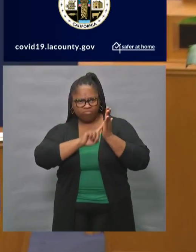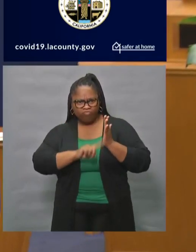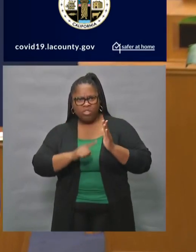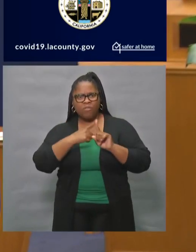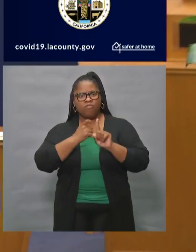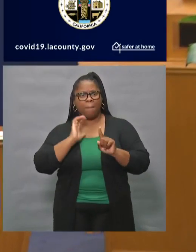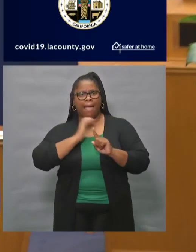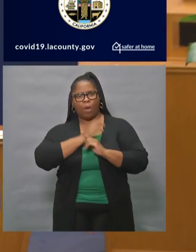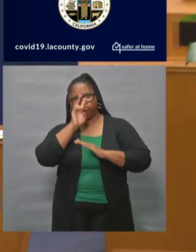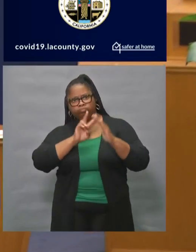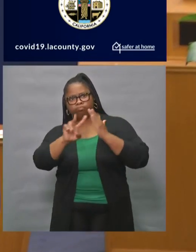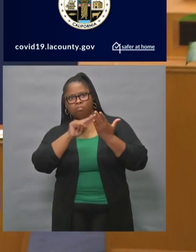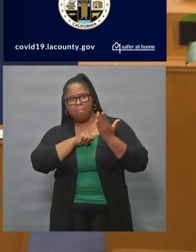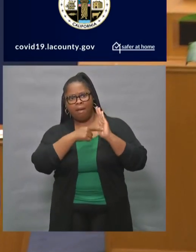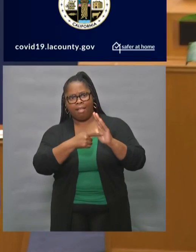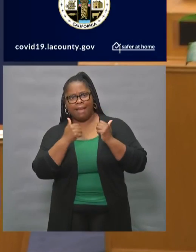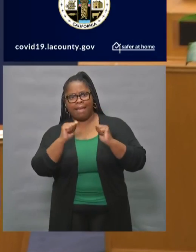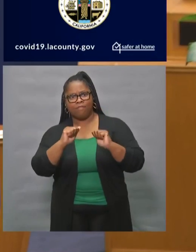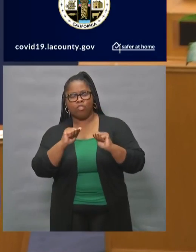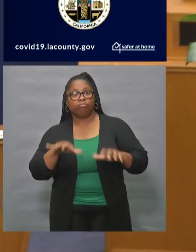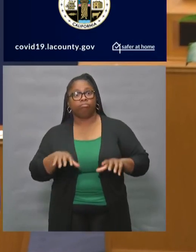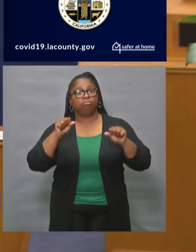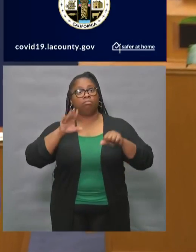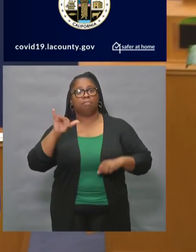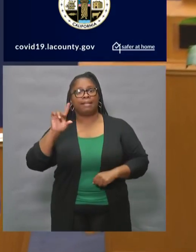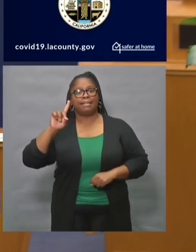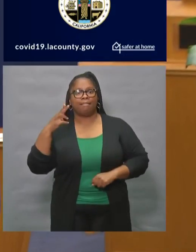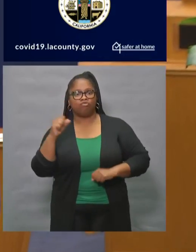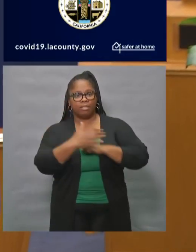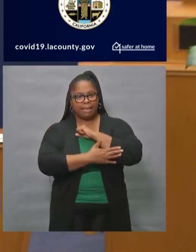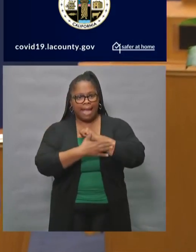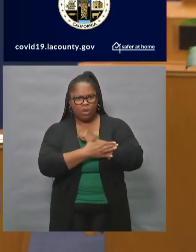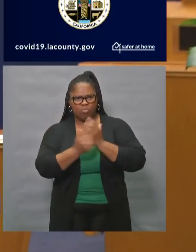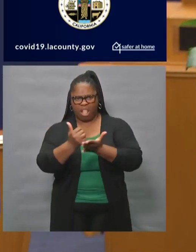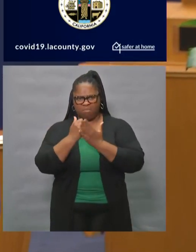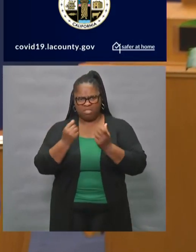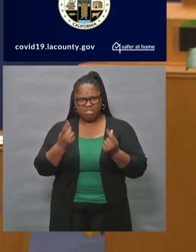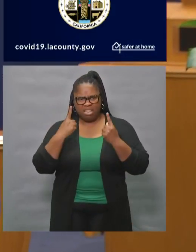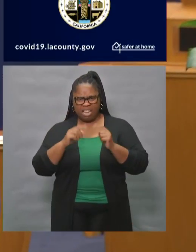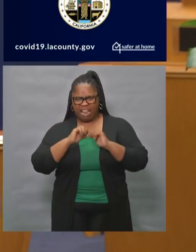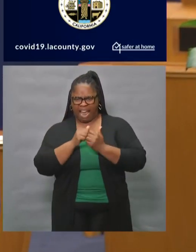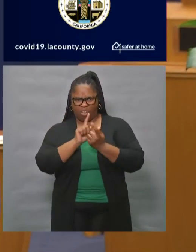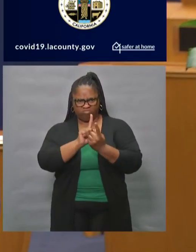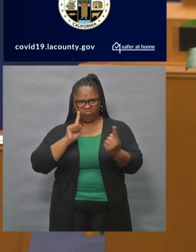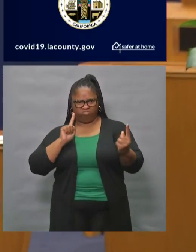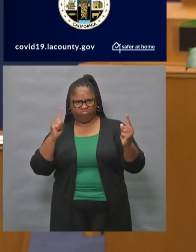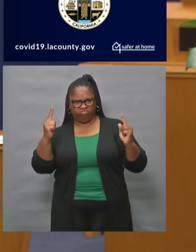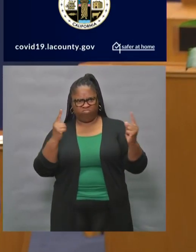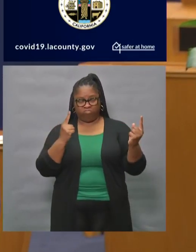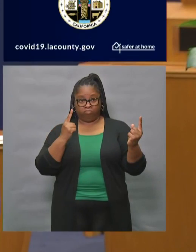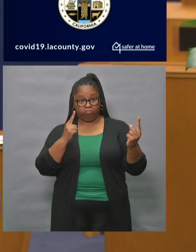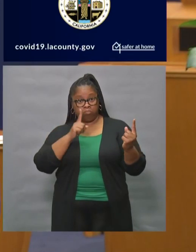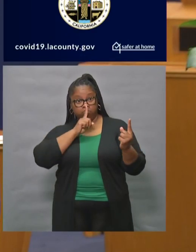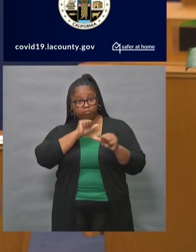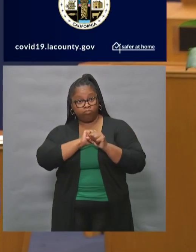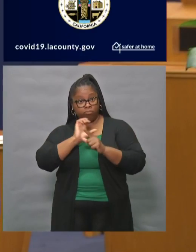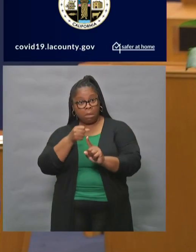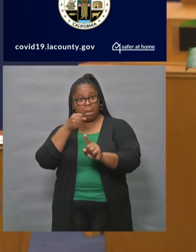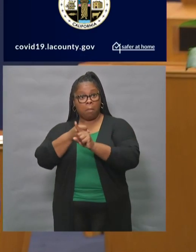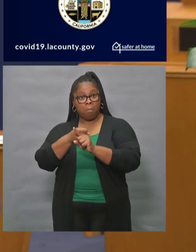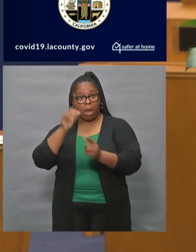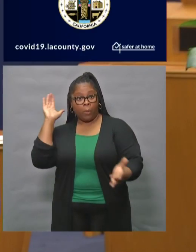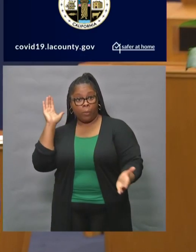effort that's been led by DHS and the county to inform our understanding of how the physical distancing measures are impacting the spread of